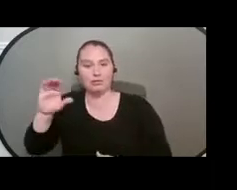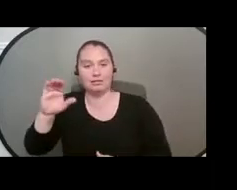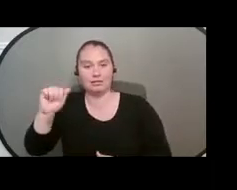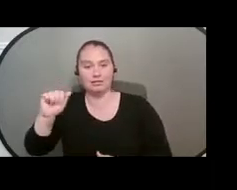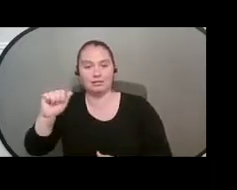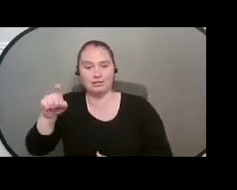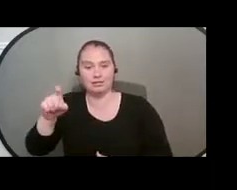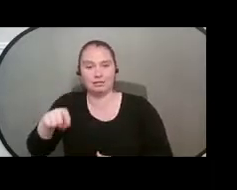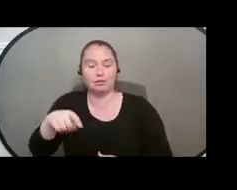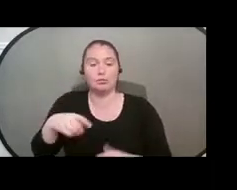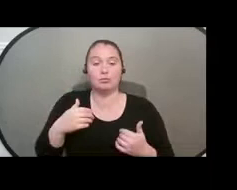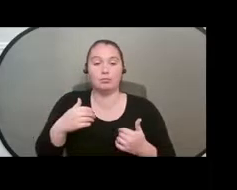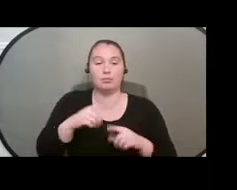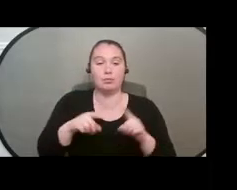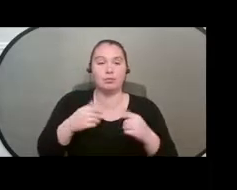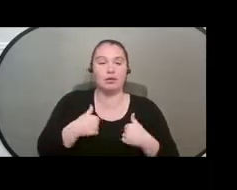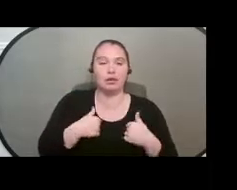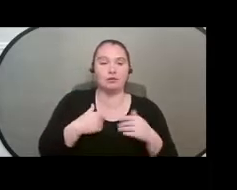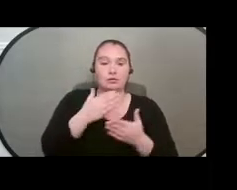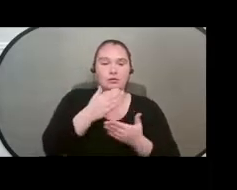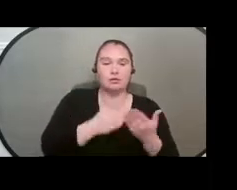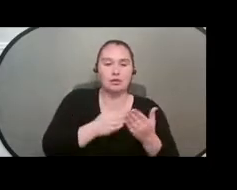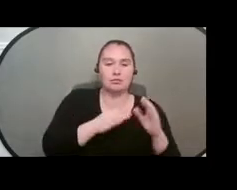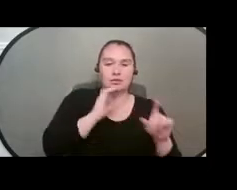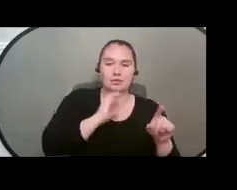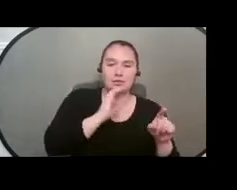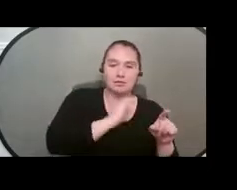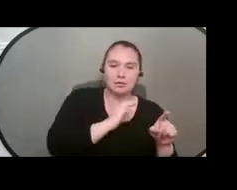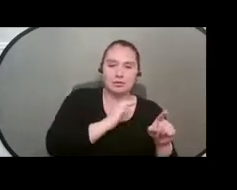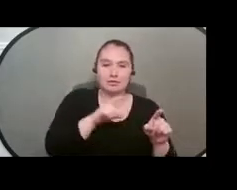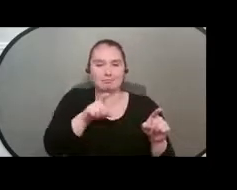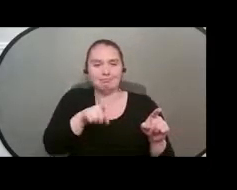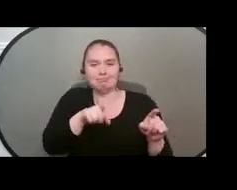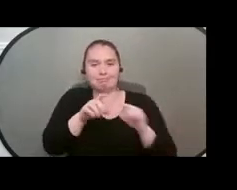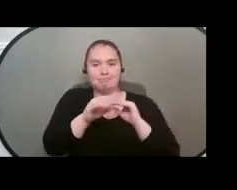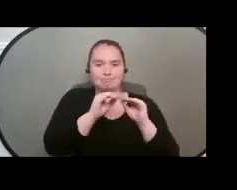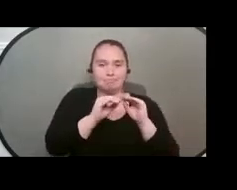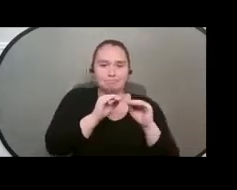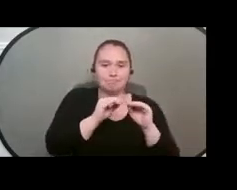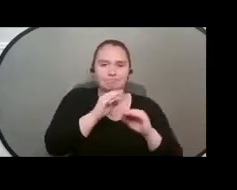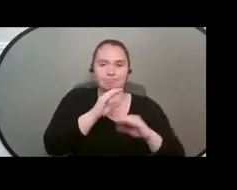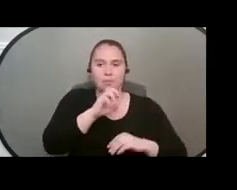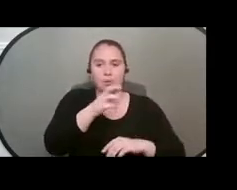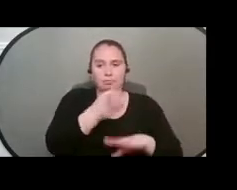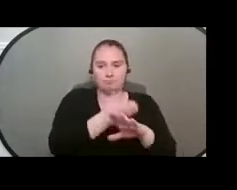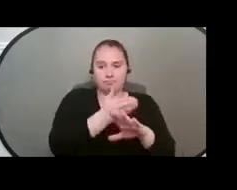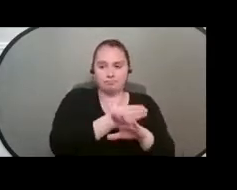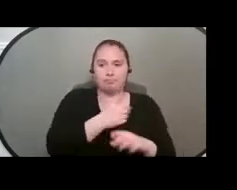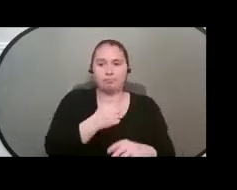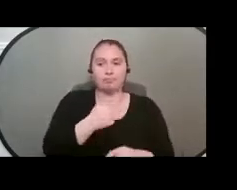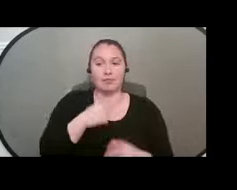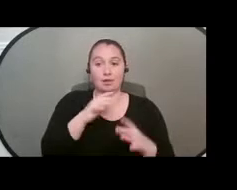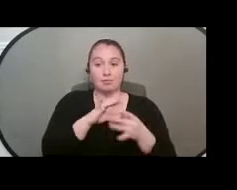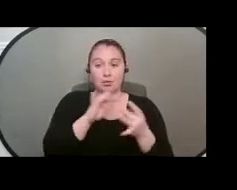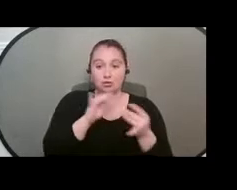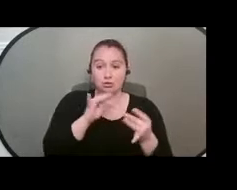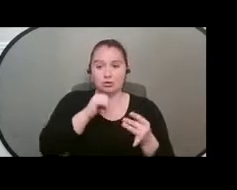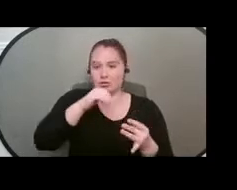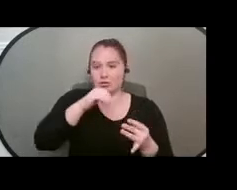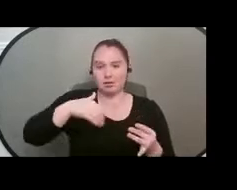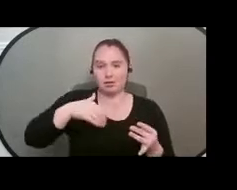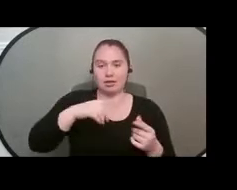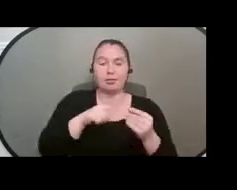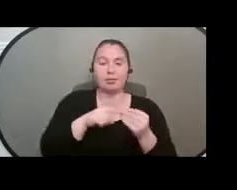and the library and how we move forward. So I did not mention right now what would be proposed